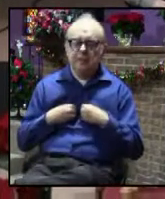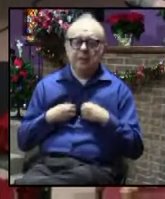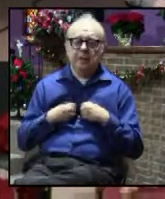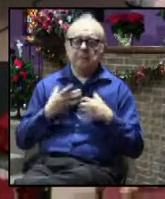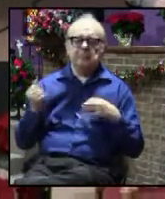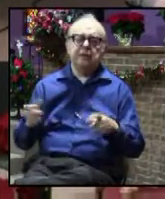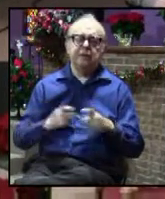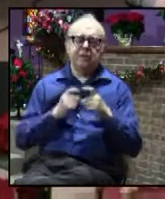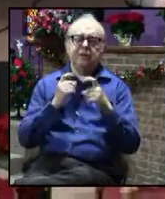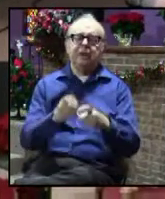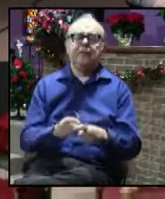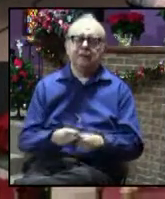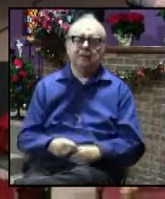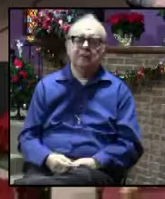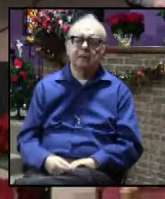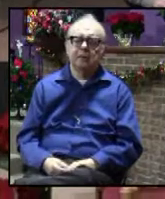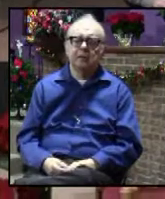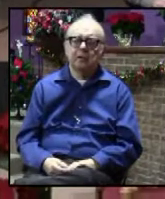gift